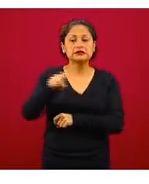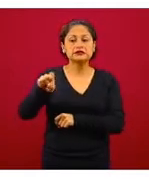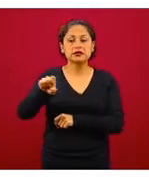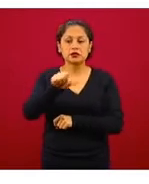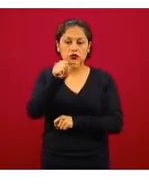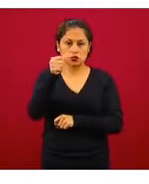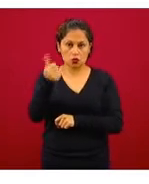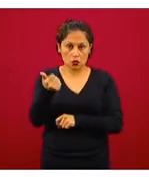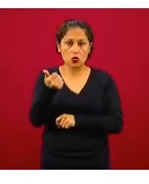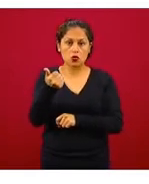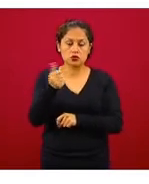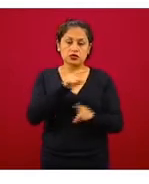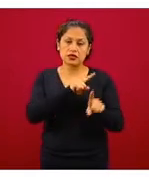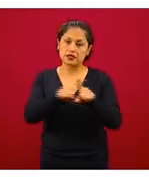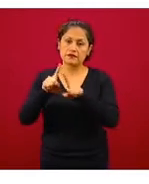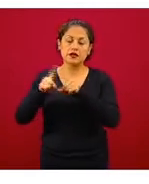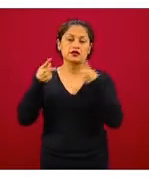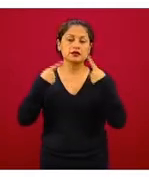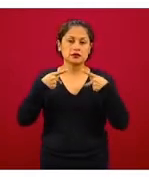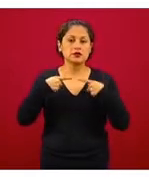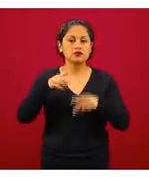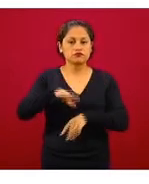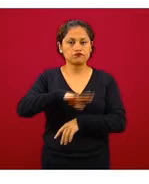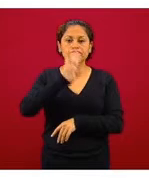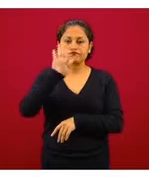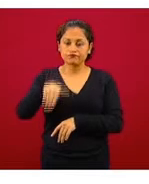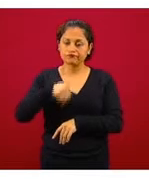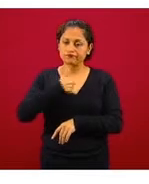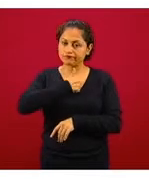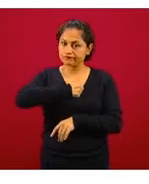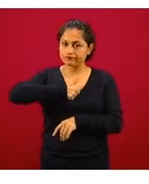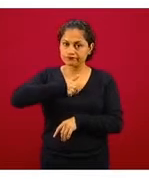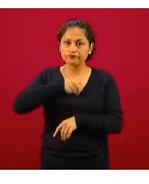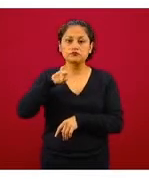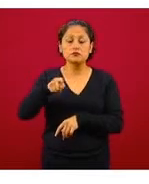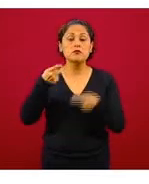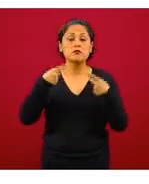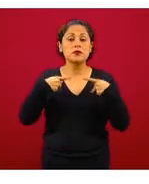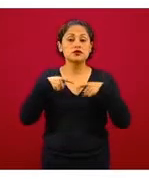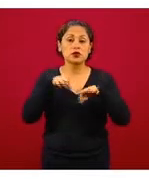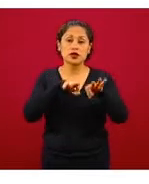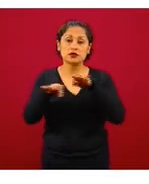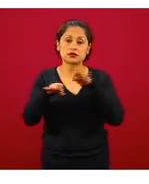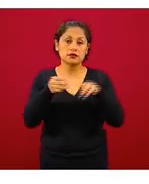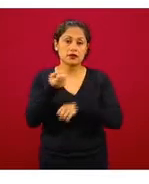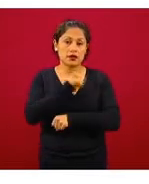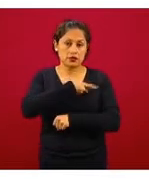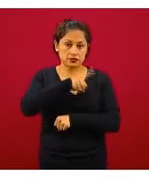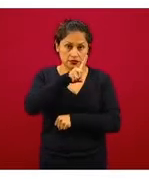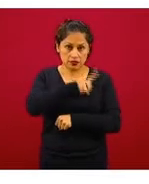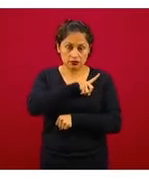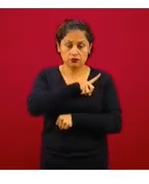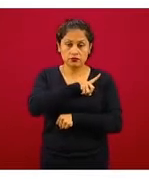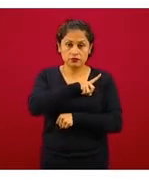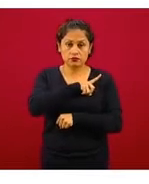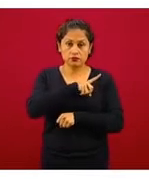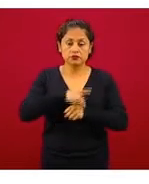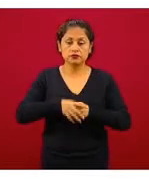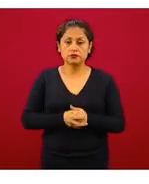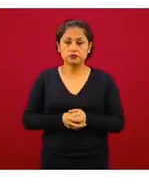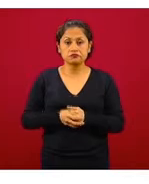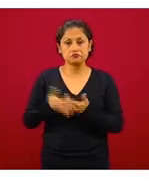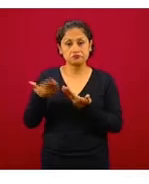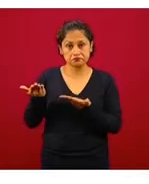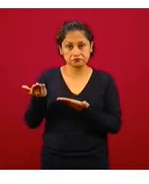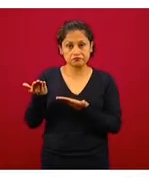smoking, personas que immunosuppressive lamentablemente perdieron la vida entre nuestros diseases, compañeras y and compañeros cardiovascular profesionales de la salud, disease. y tenemos esta And distribución finally,